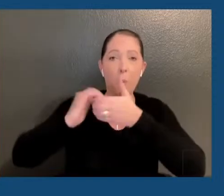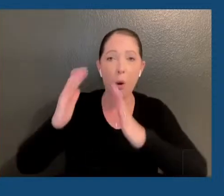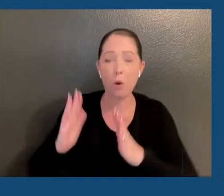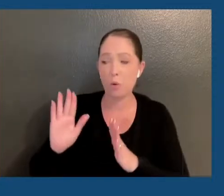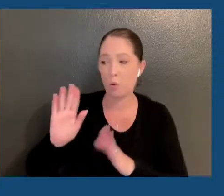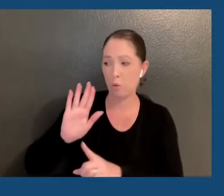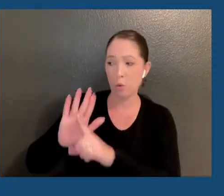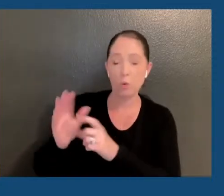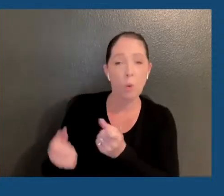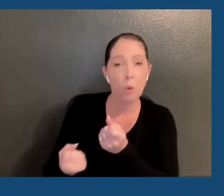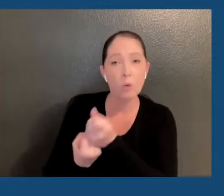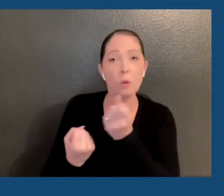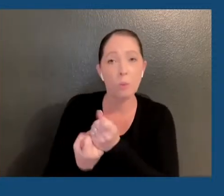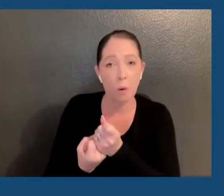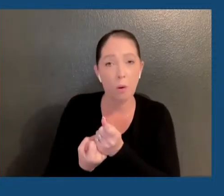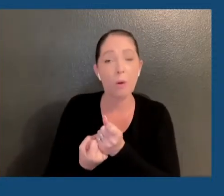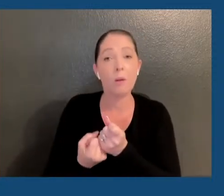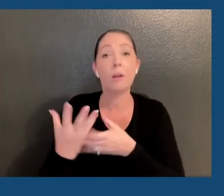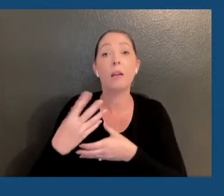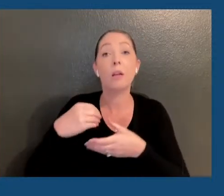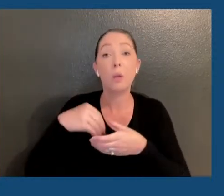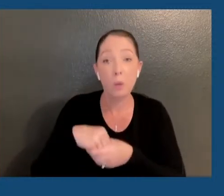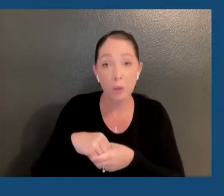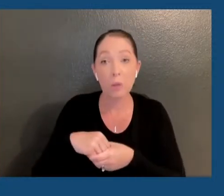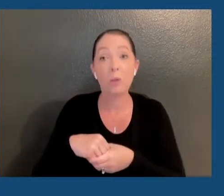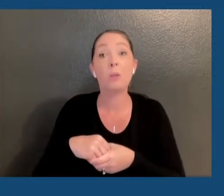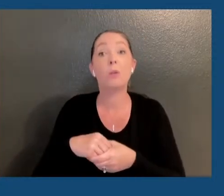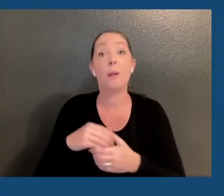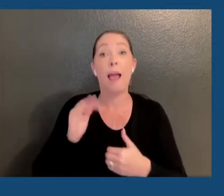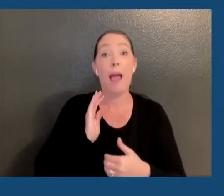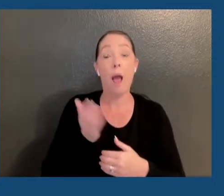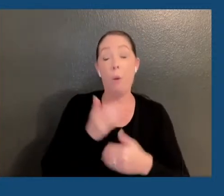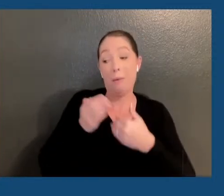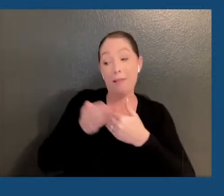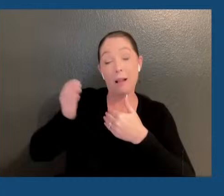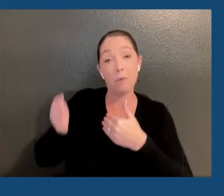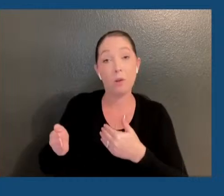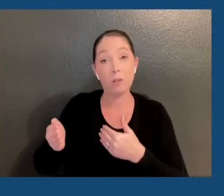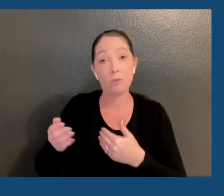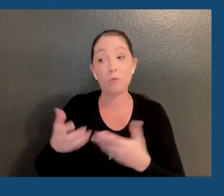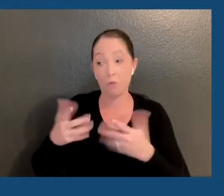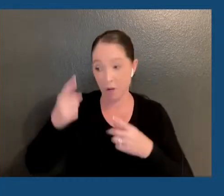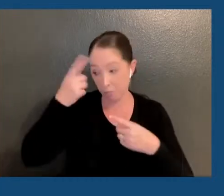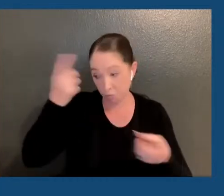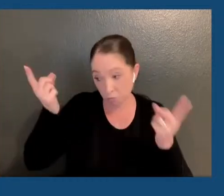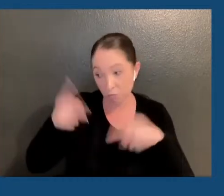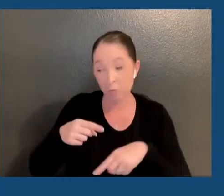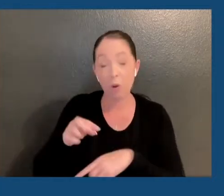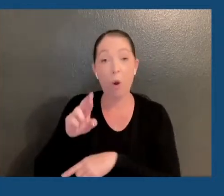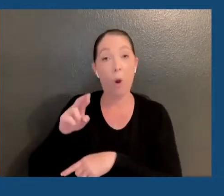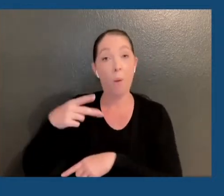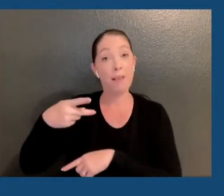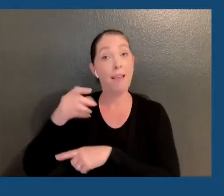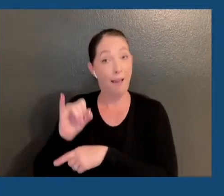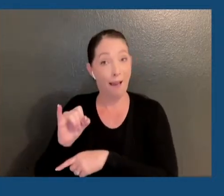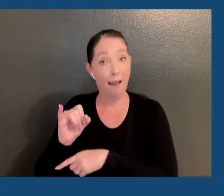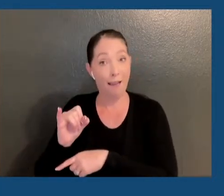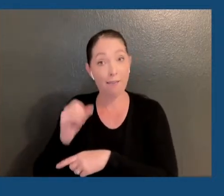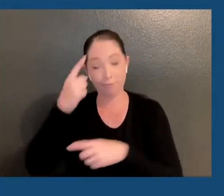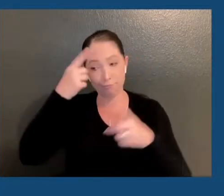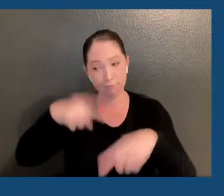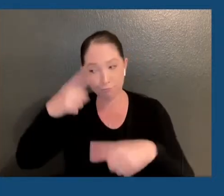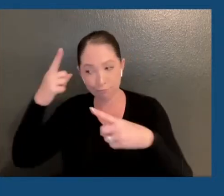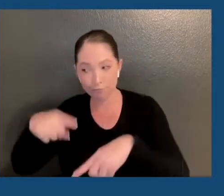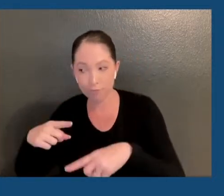including our Rensselaer Polytechnic Institute neighbors. We have signed an agreement with RPI that will enable researchers